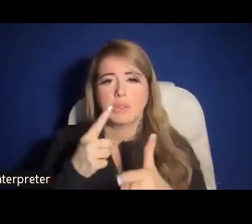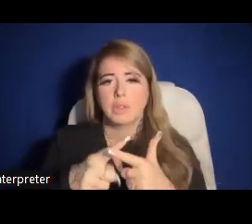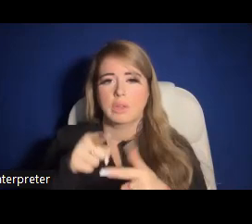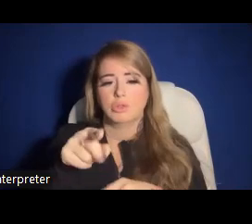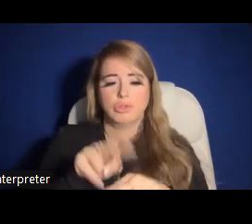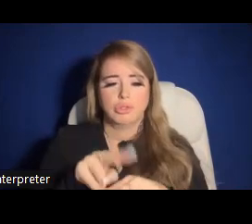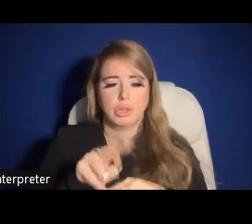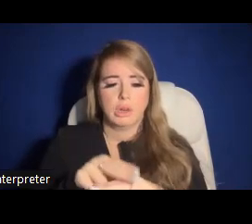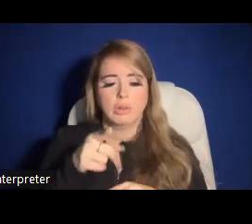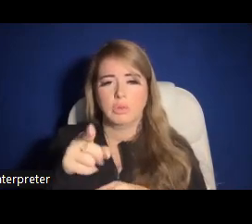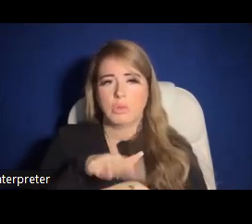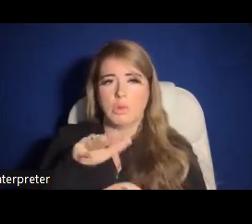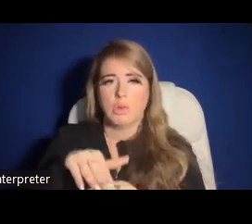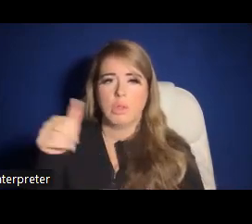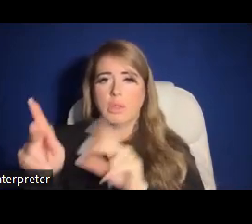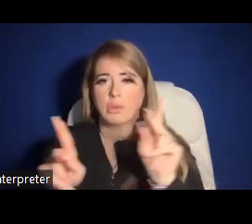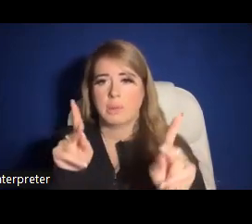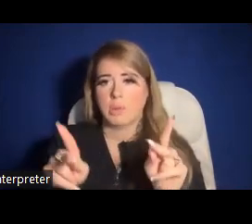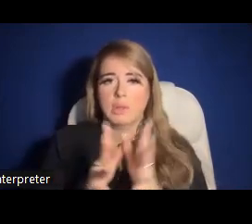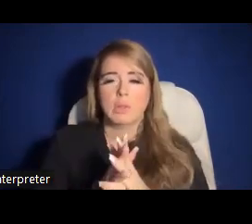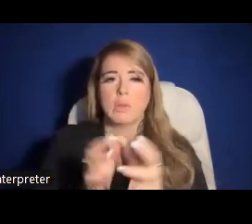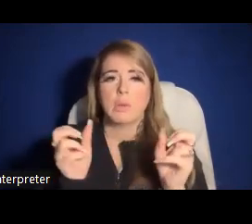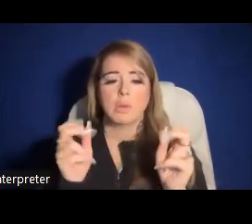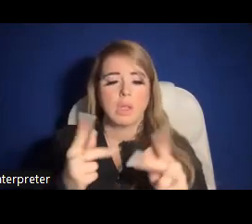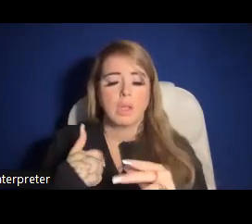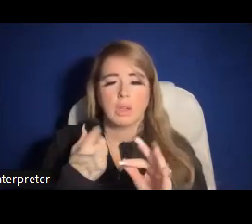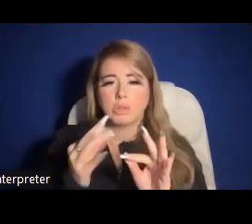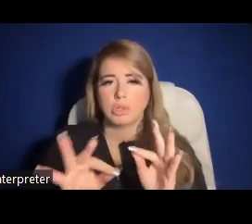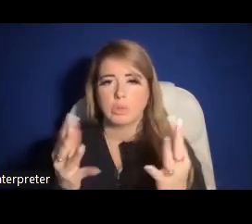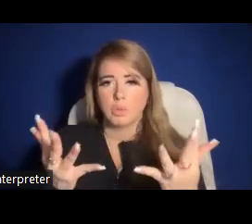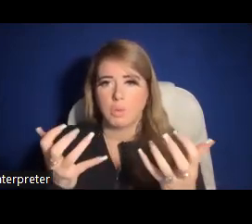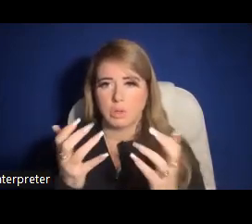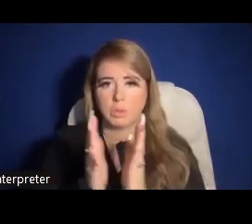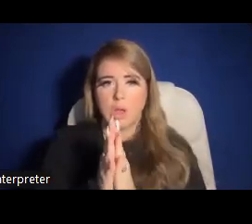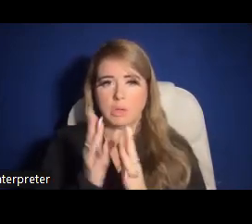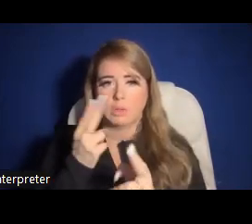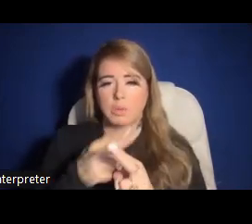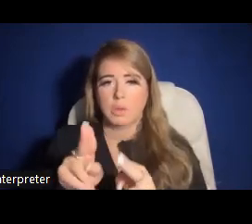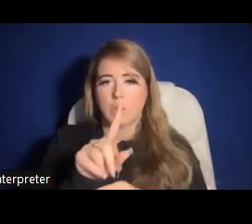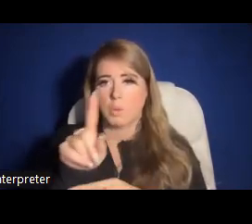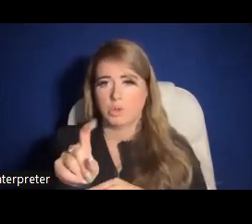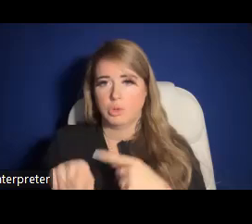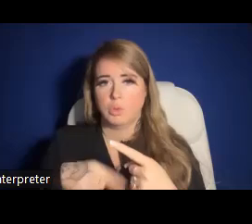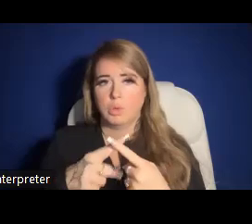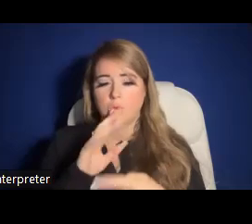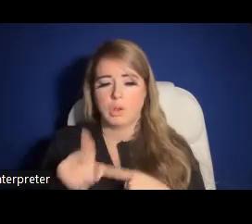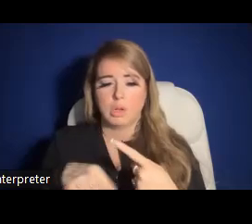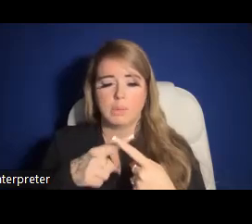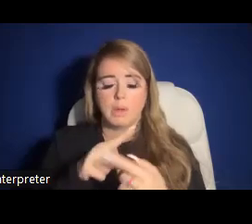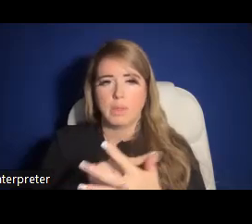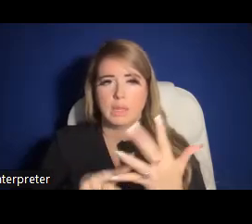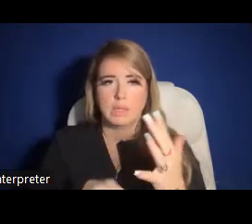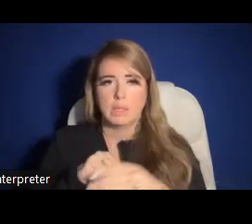let you call on the other hands. Okay, I just wanted to ask a quick question right quick. When it comes to these, in the